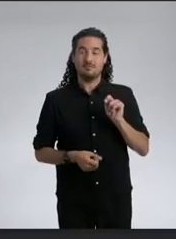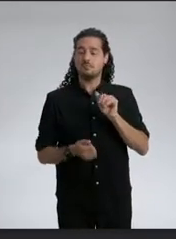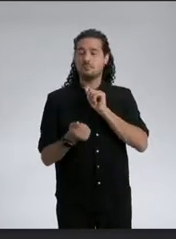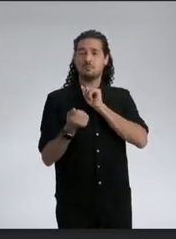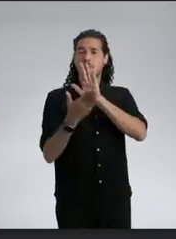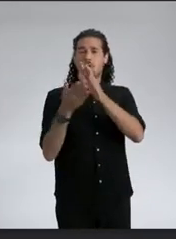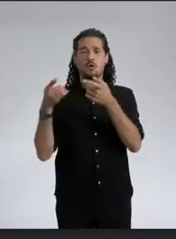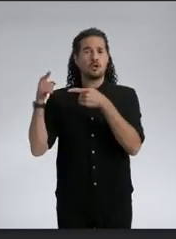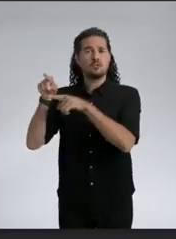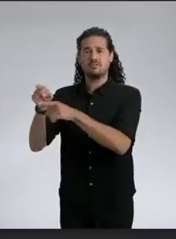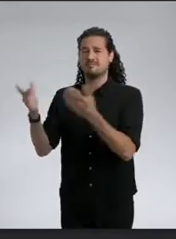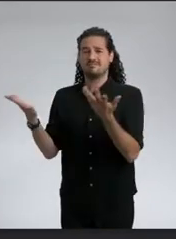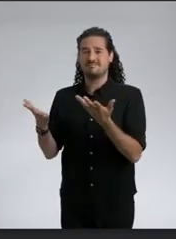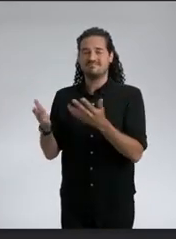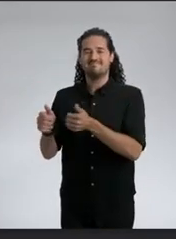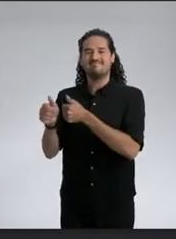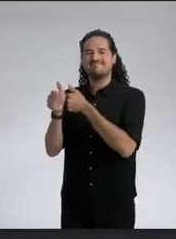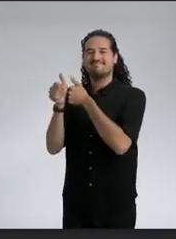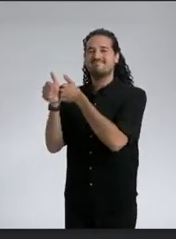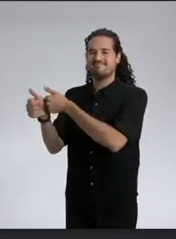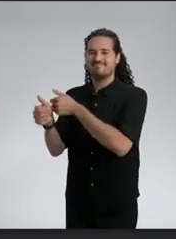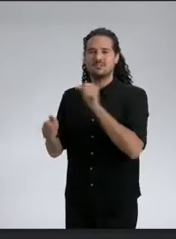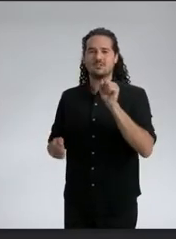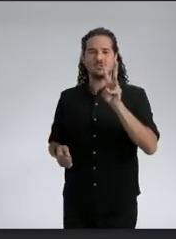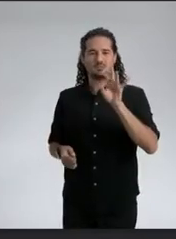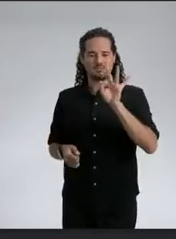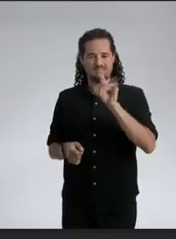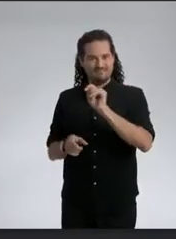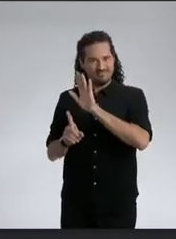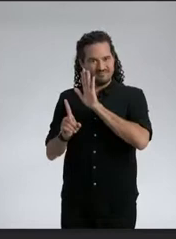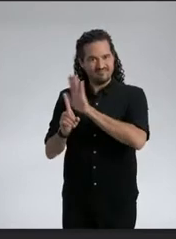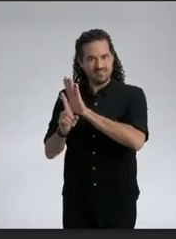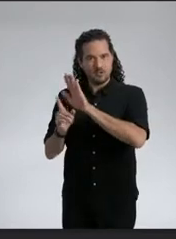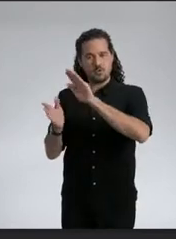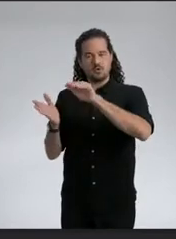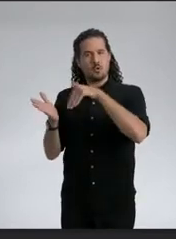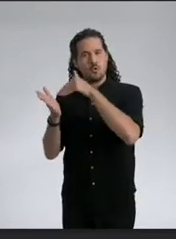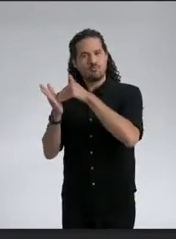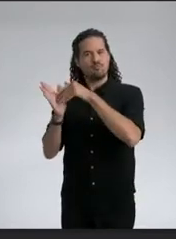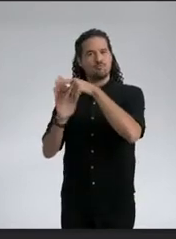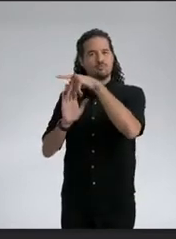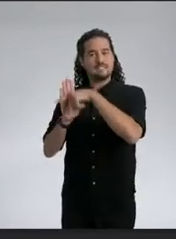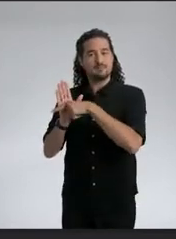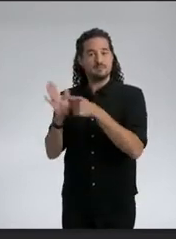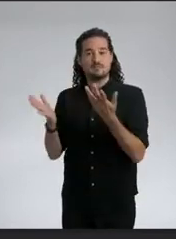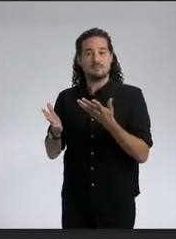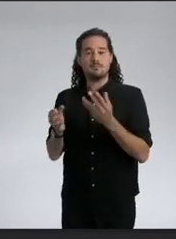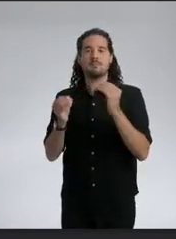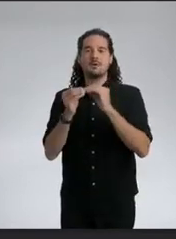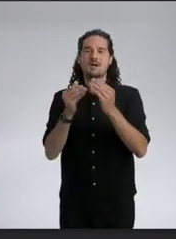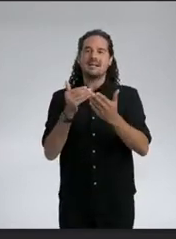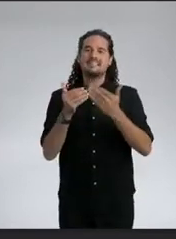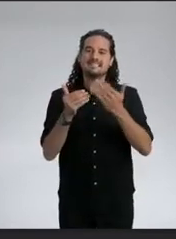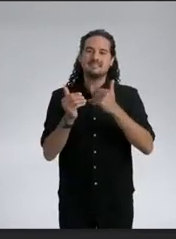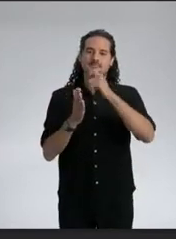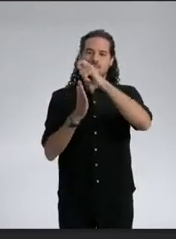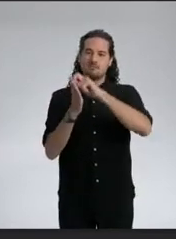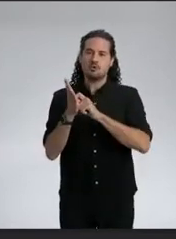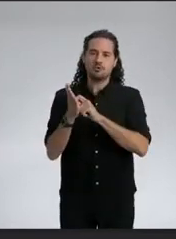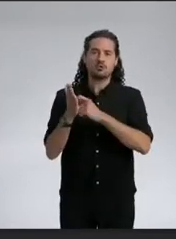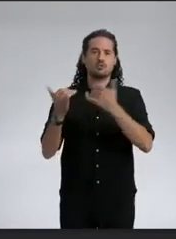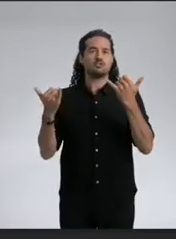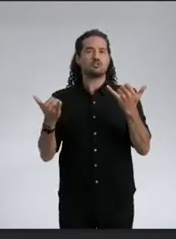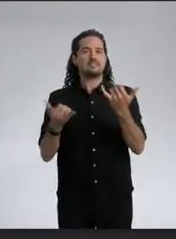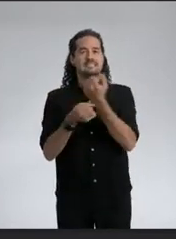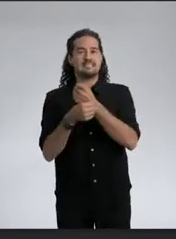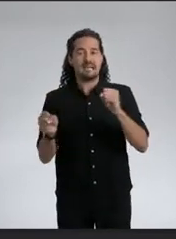the same core principles of Swift itself, making it easier to write modern, safe, and fast code that eliminates